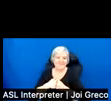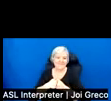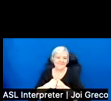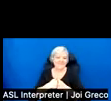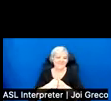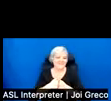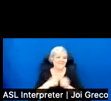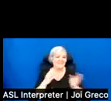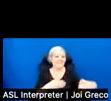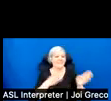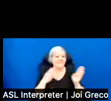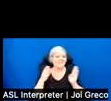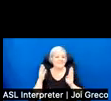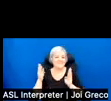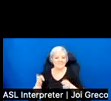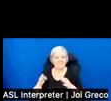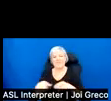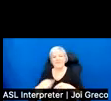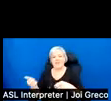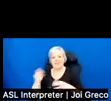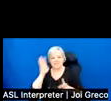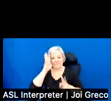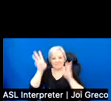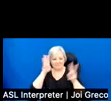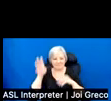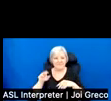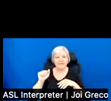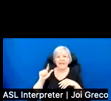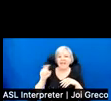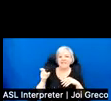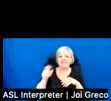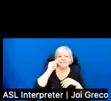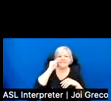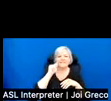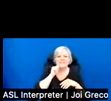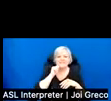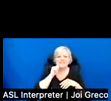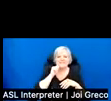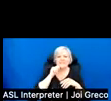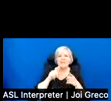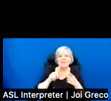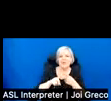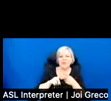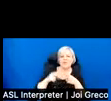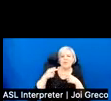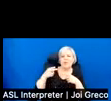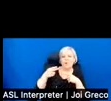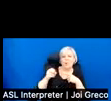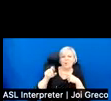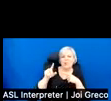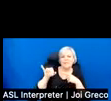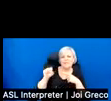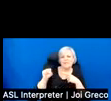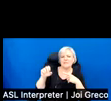So now I'll talk about another one. So Alex is a teenager with Pelizaeus Merzbacher disease and